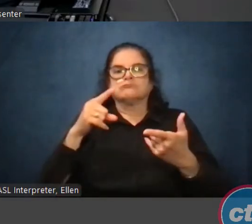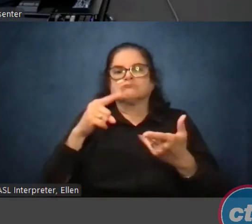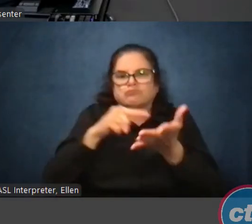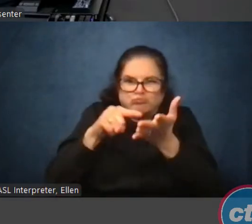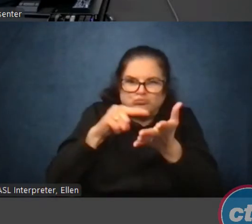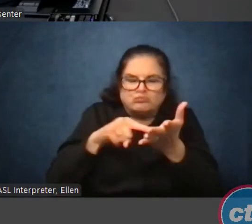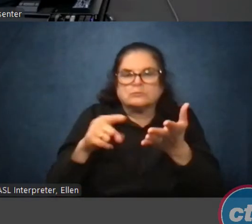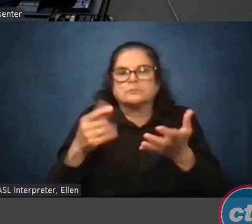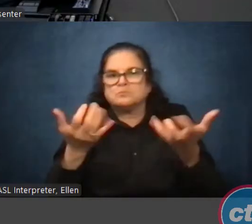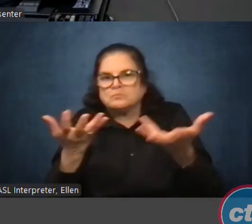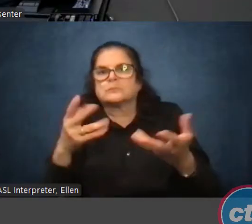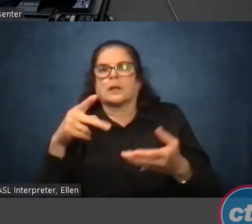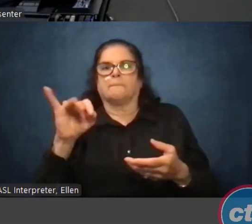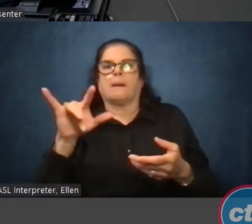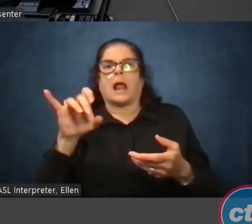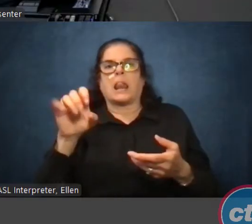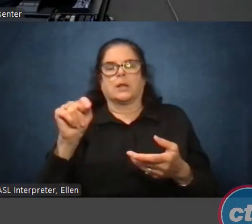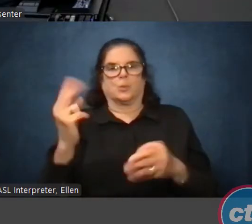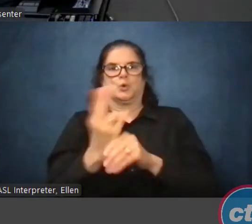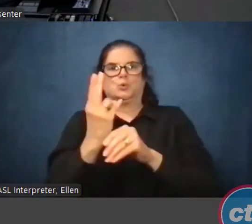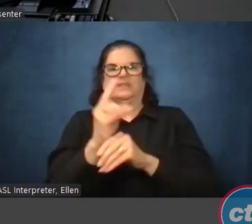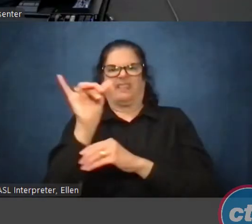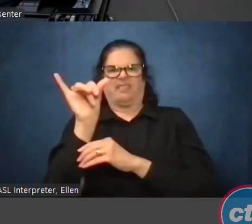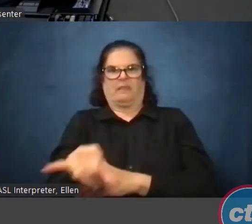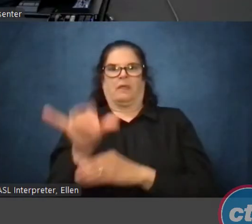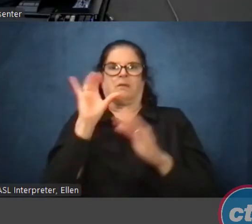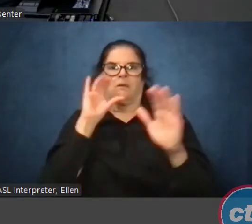the sake of the pilot, this is what we're sticking with for now.